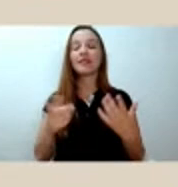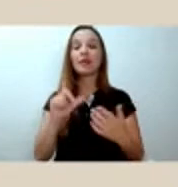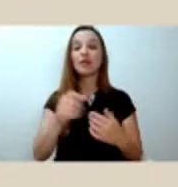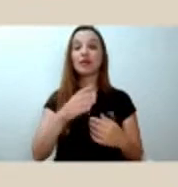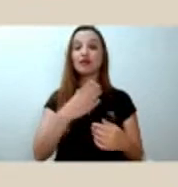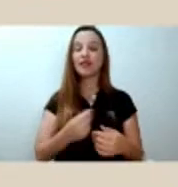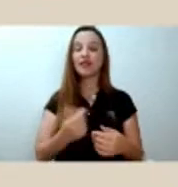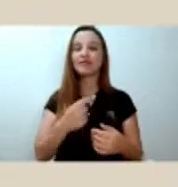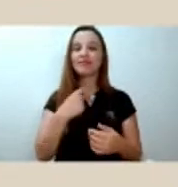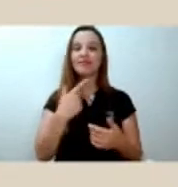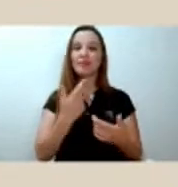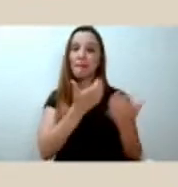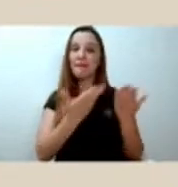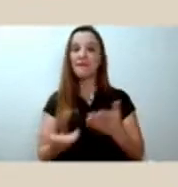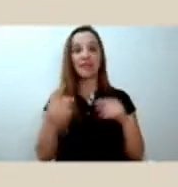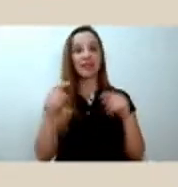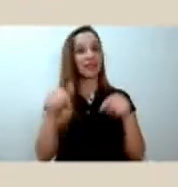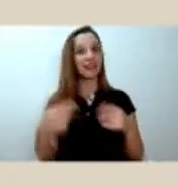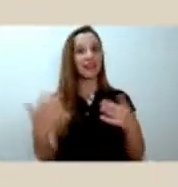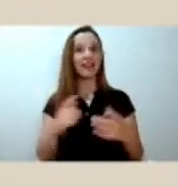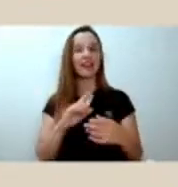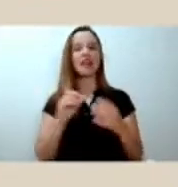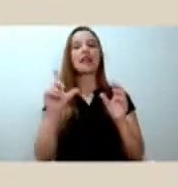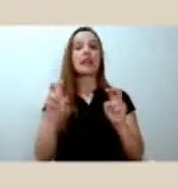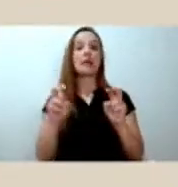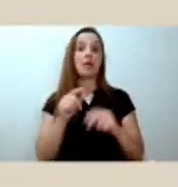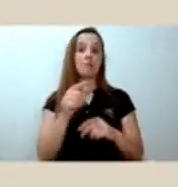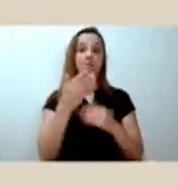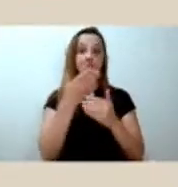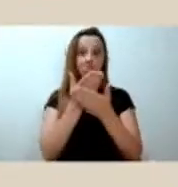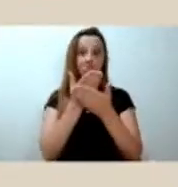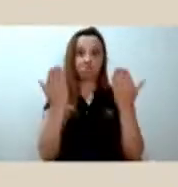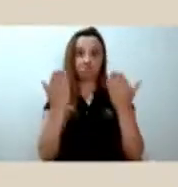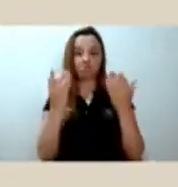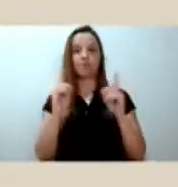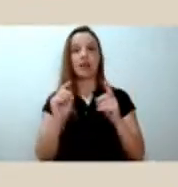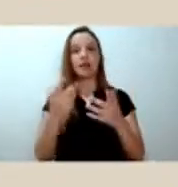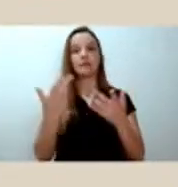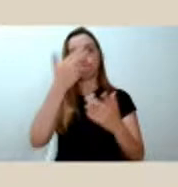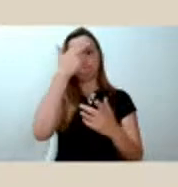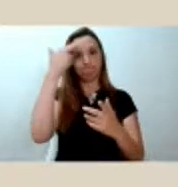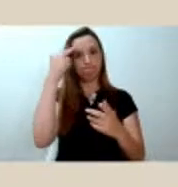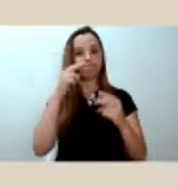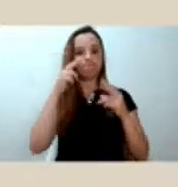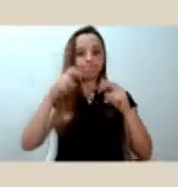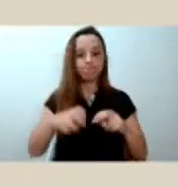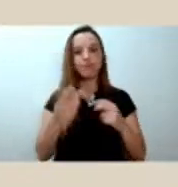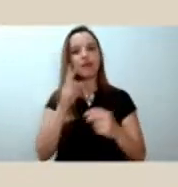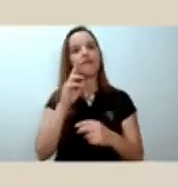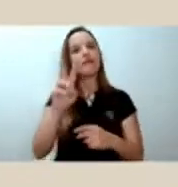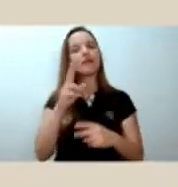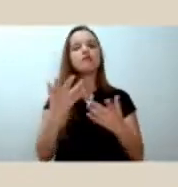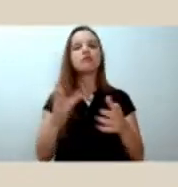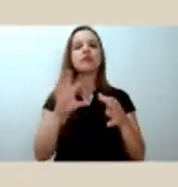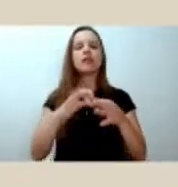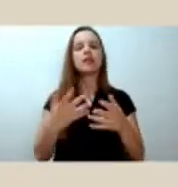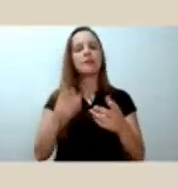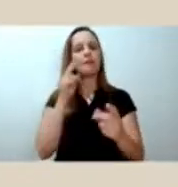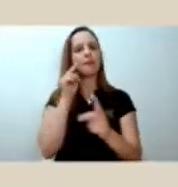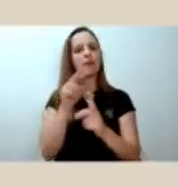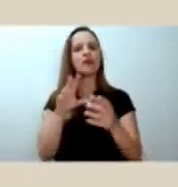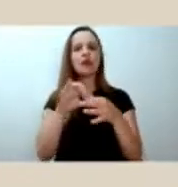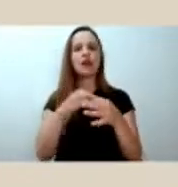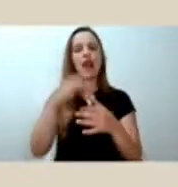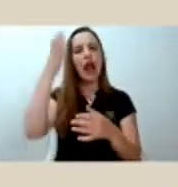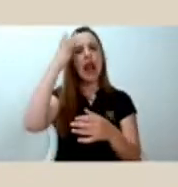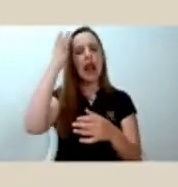where we will be unpacking bias. And we will be doing this using perspectives from neuroscience and social